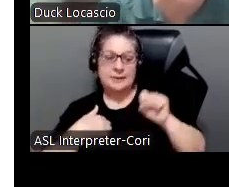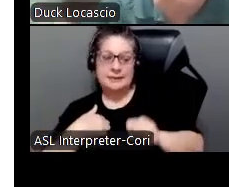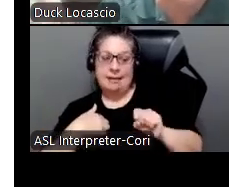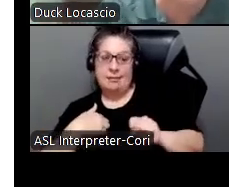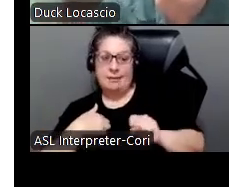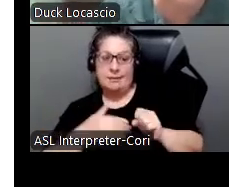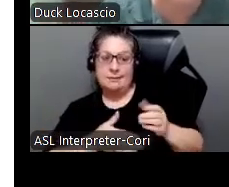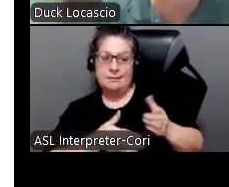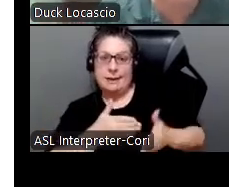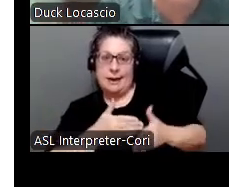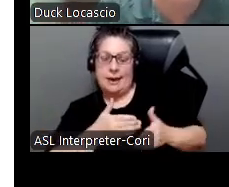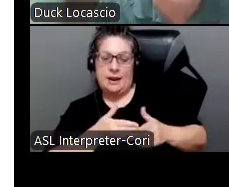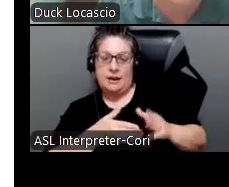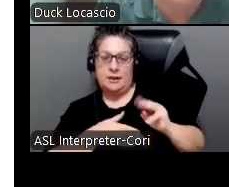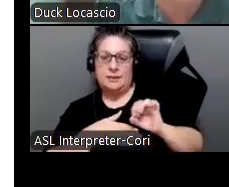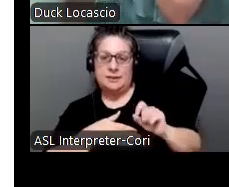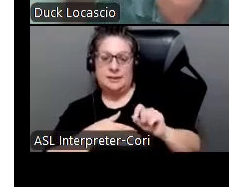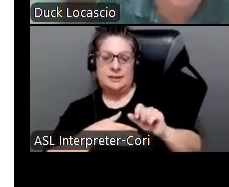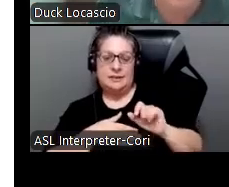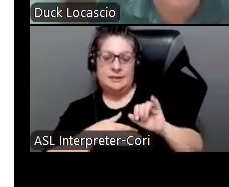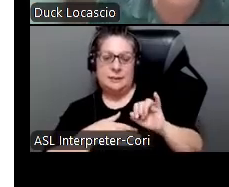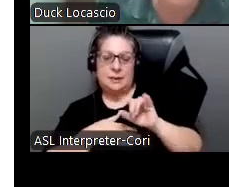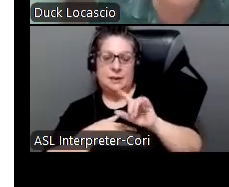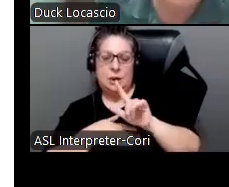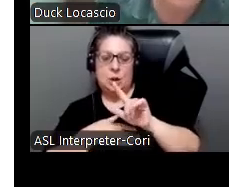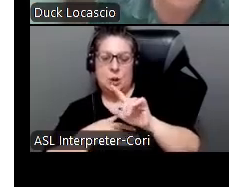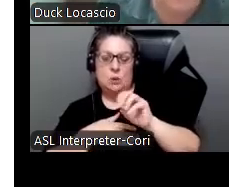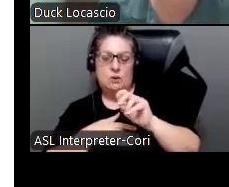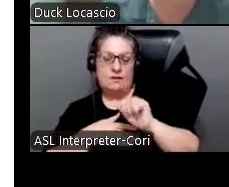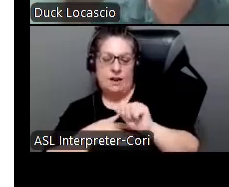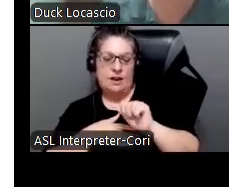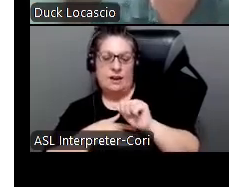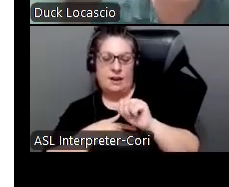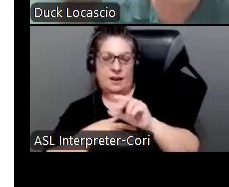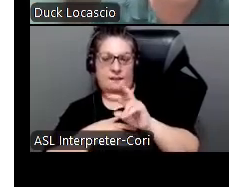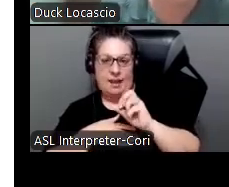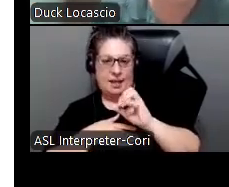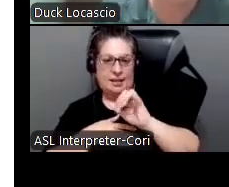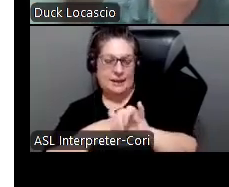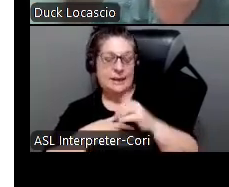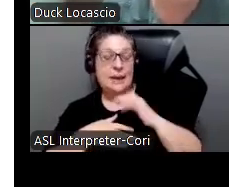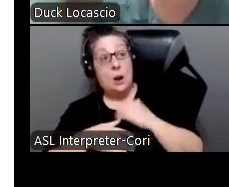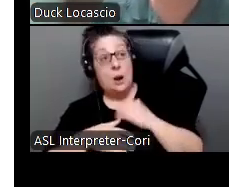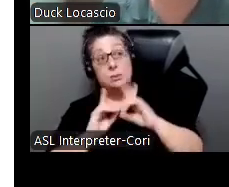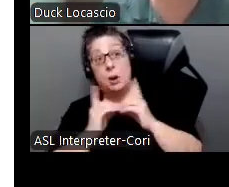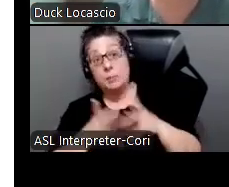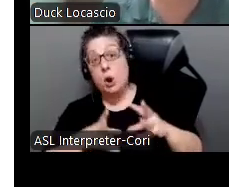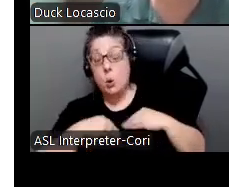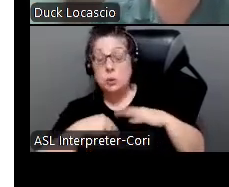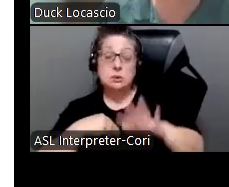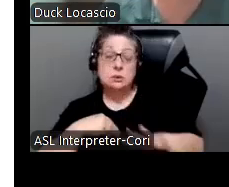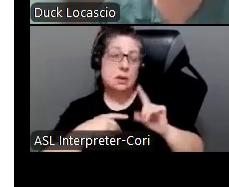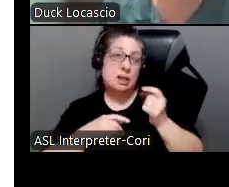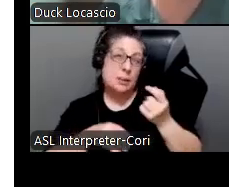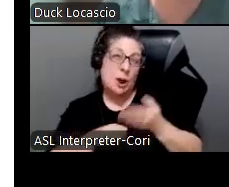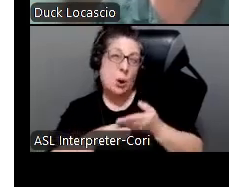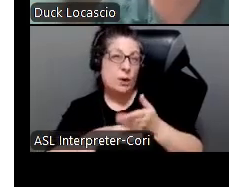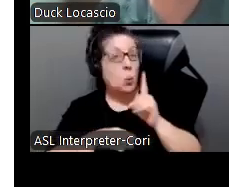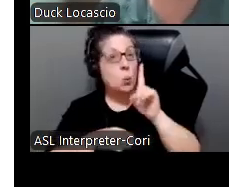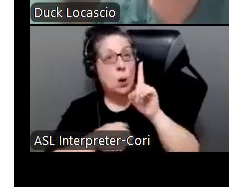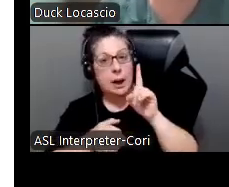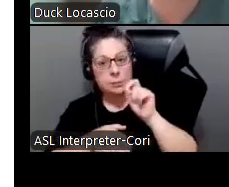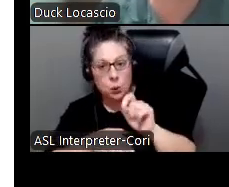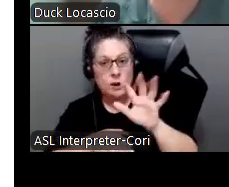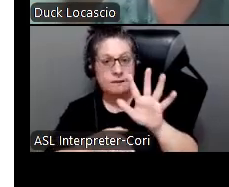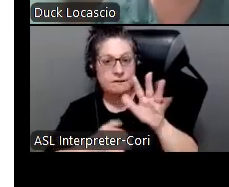end of the Mississippi Louisville Valley. Our department owns just a little bit over, well, we own